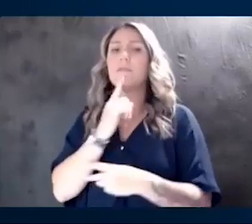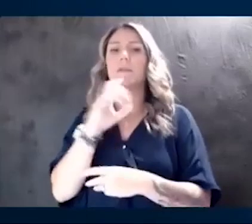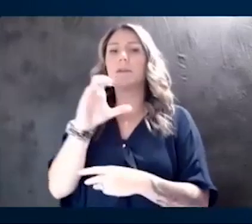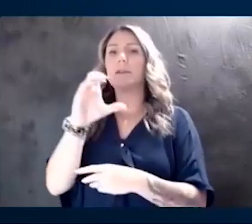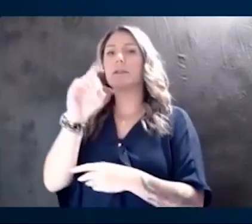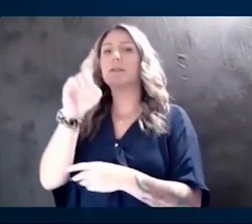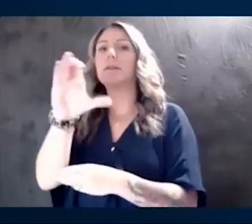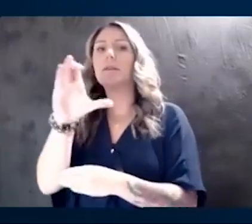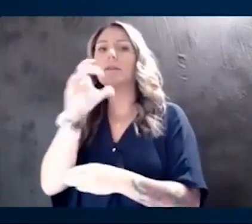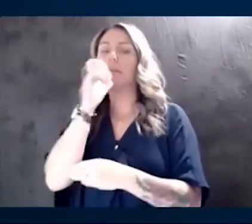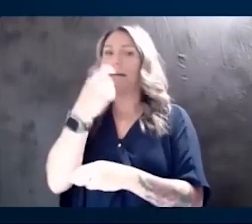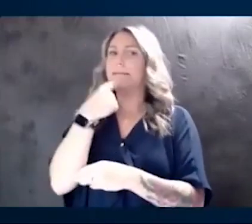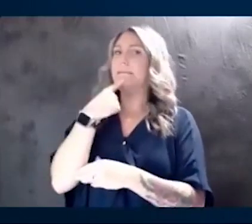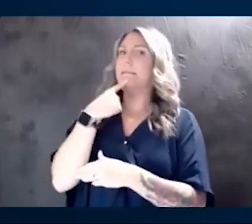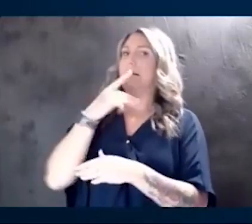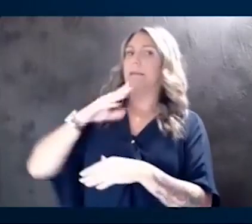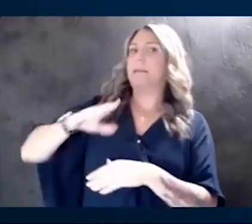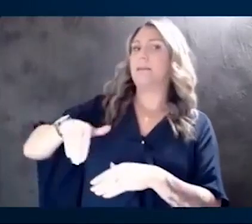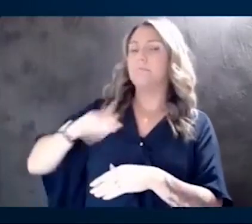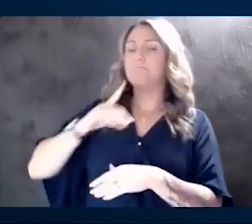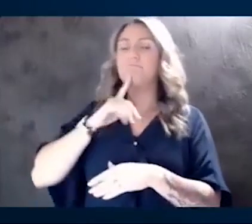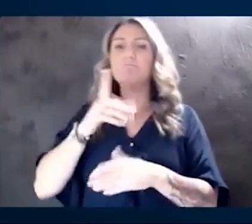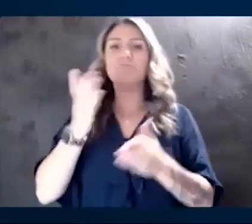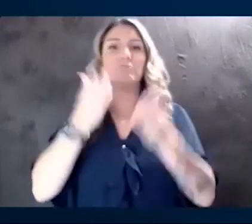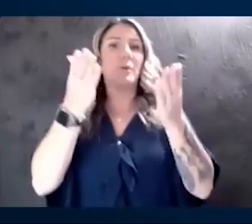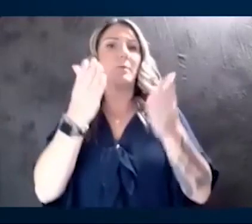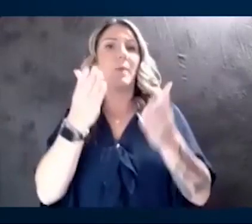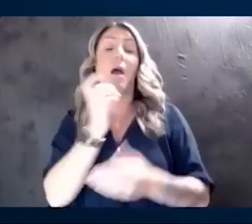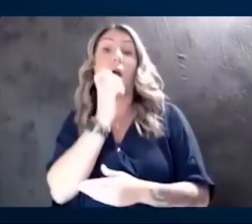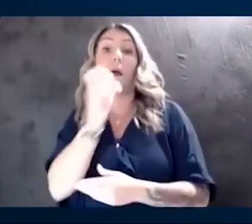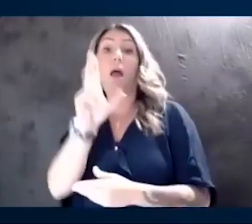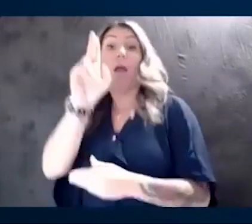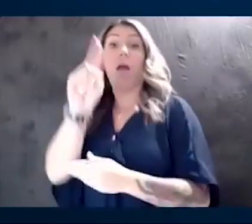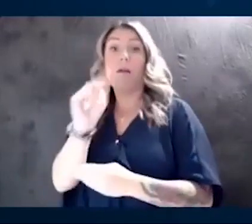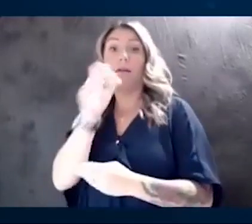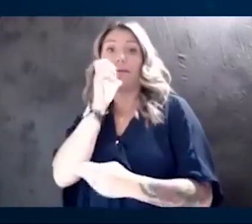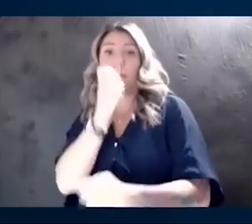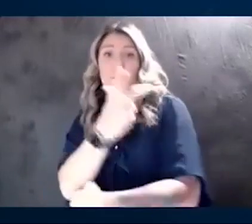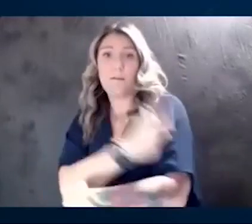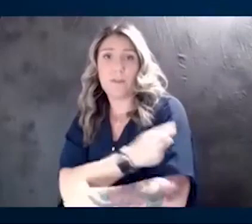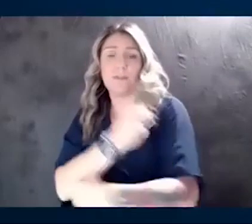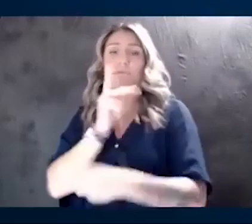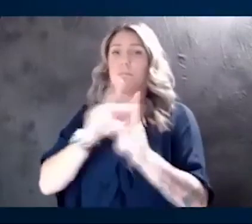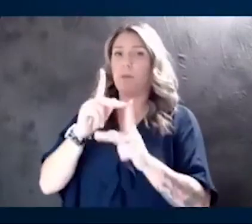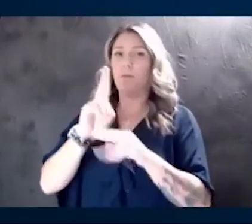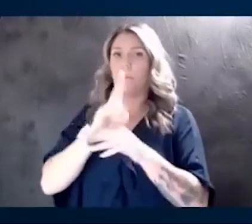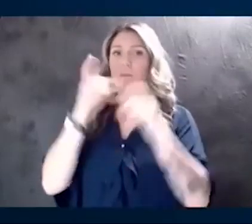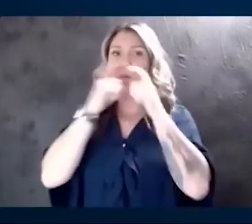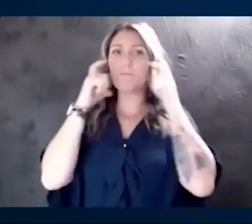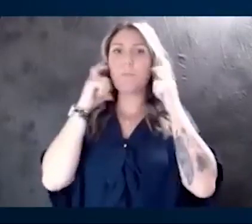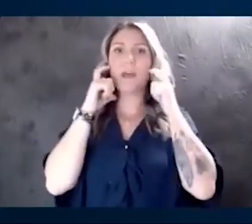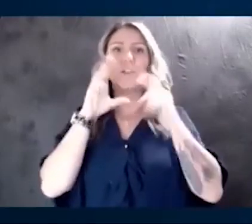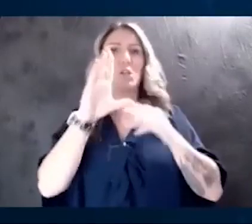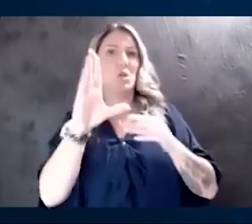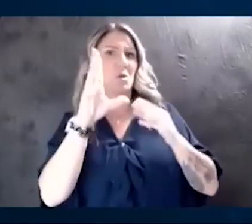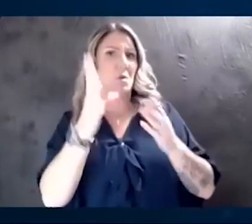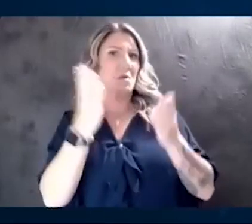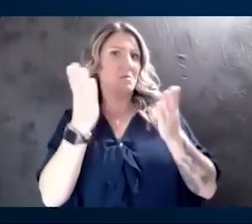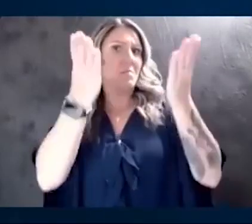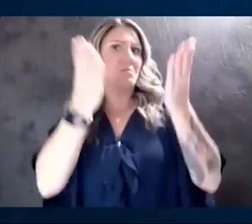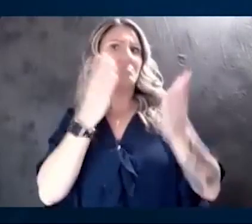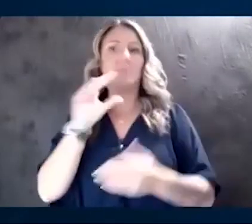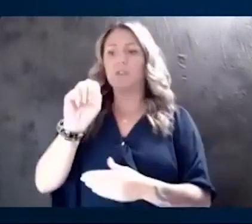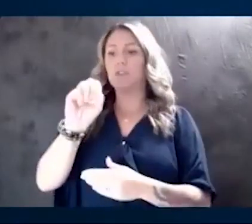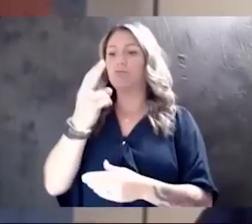far just yet. It recommends only unvaccinated people to wear masks. What do you say? Shelby, I'm going to go ahead and start with you.